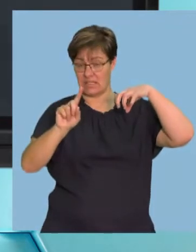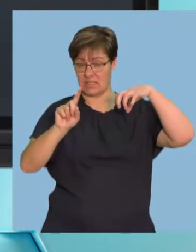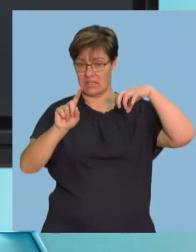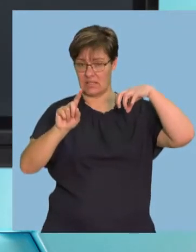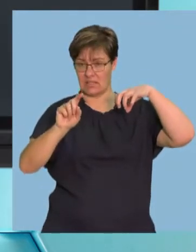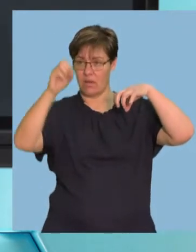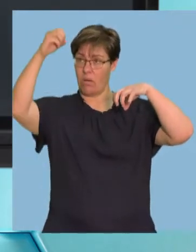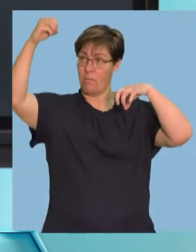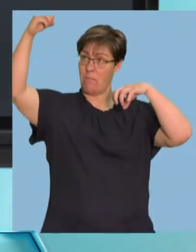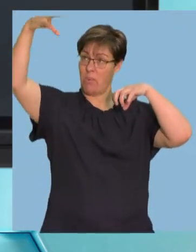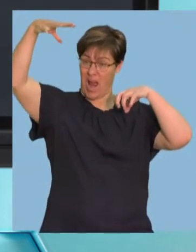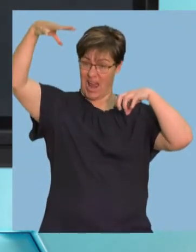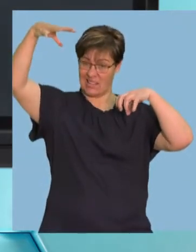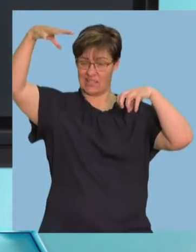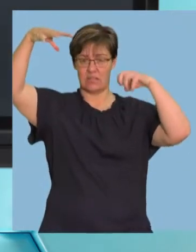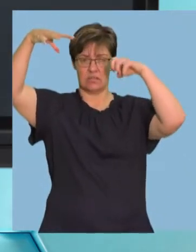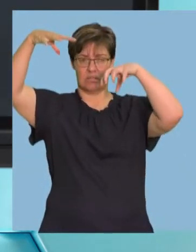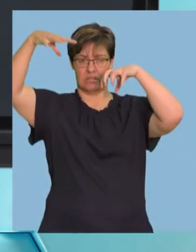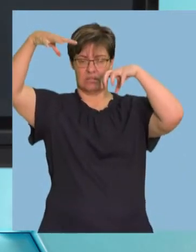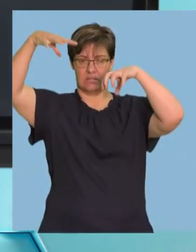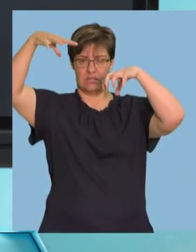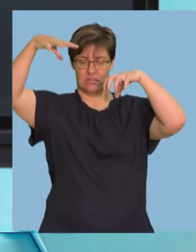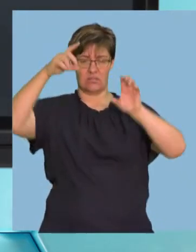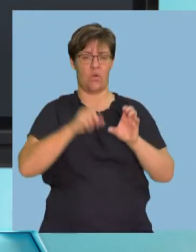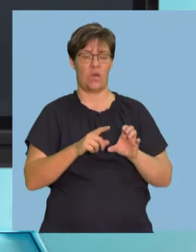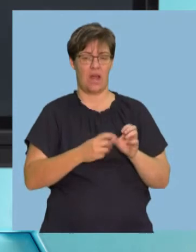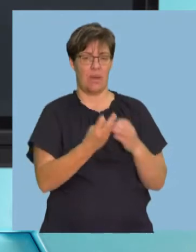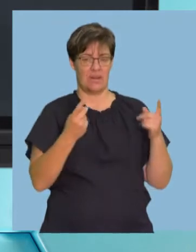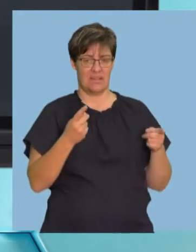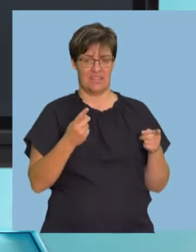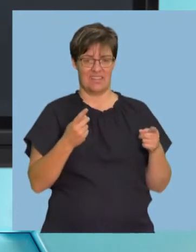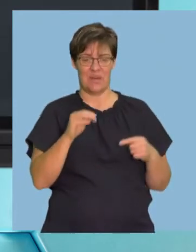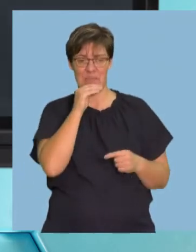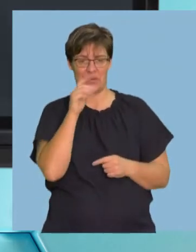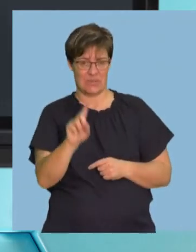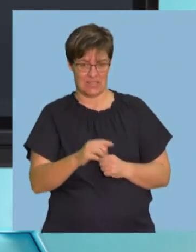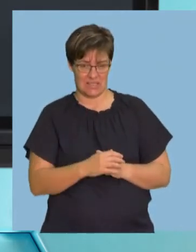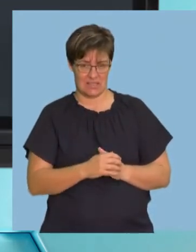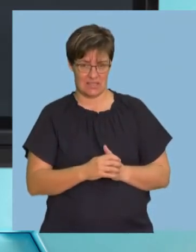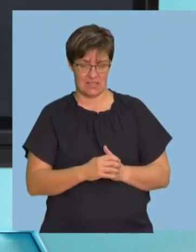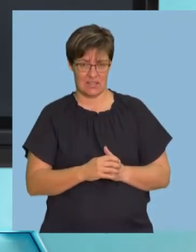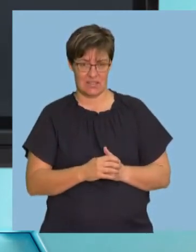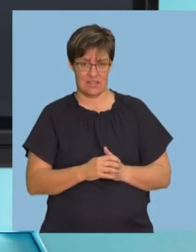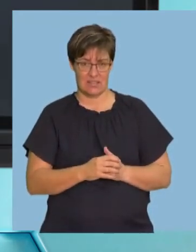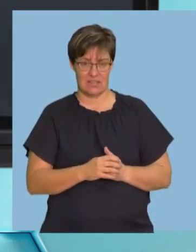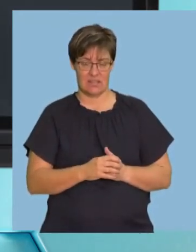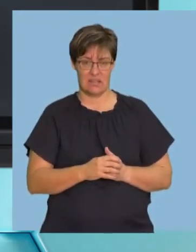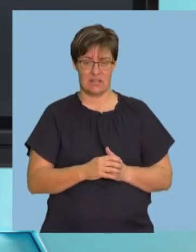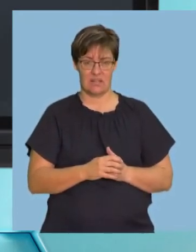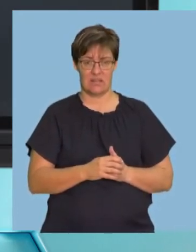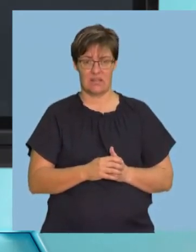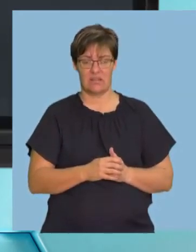you'll notice is obviously the brightness, So brightness is qualitative. What do we mean by that?